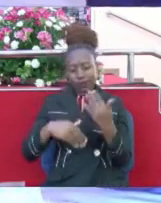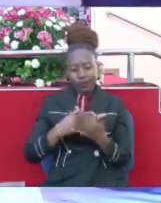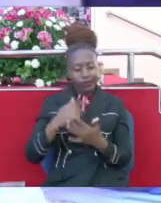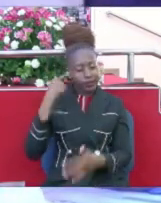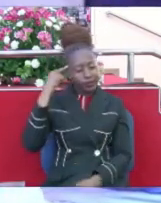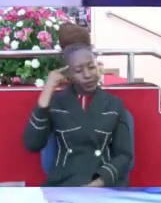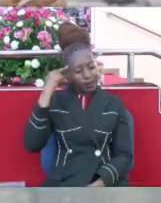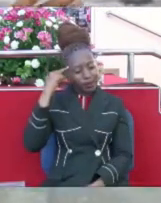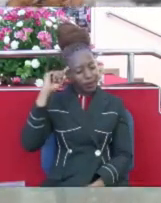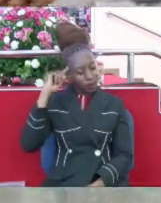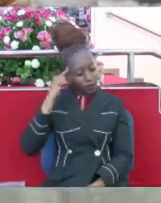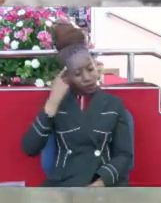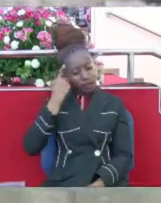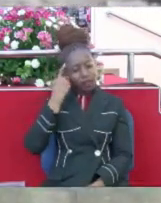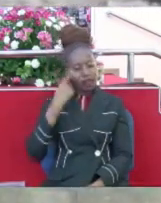you're seated